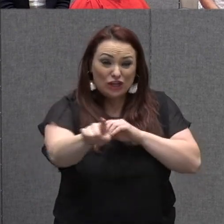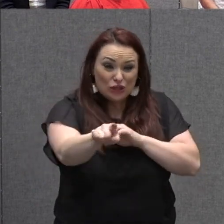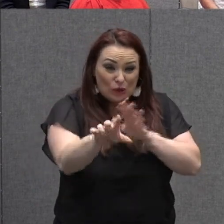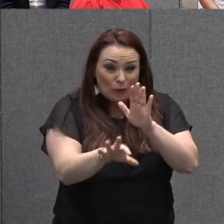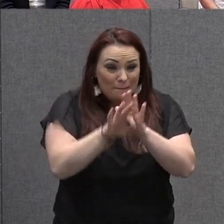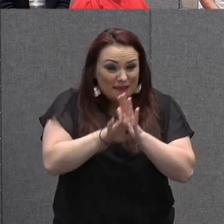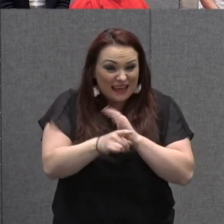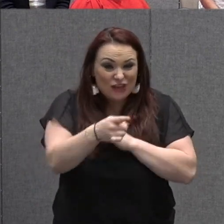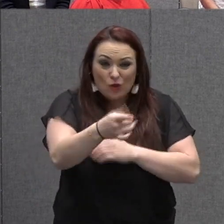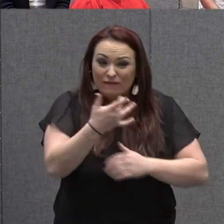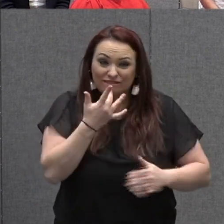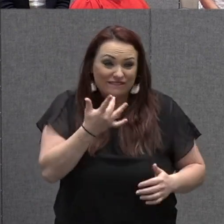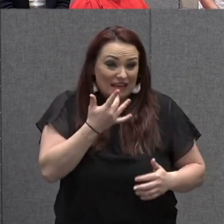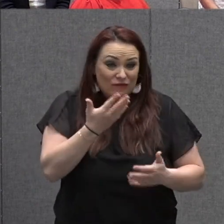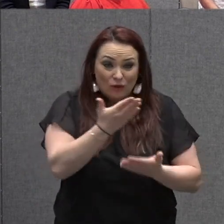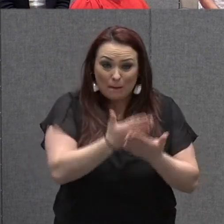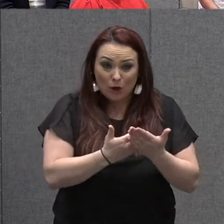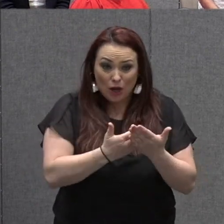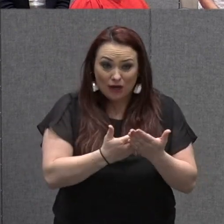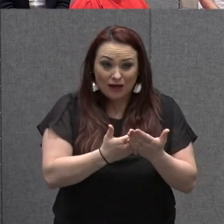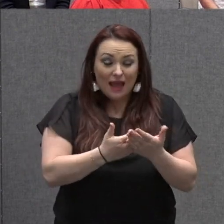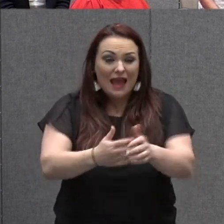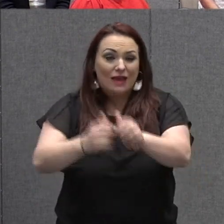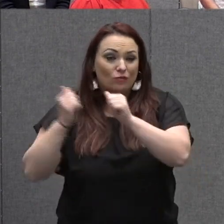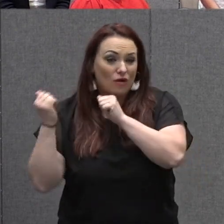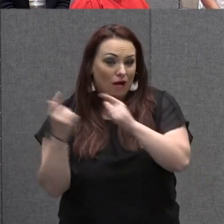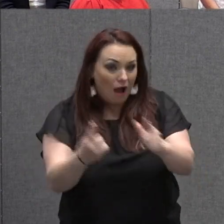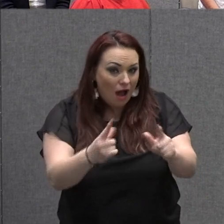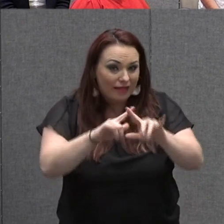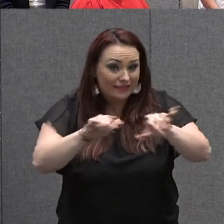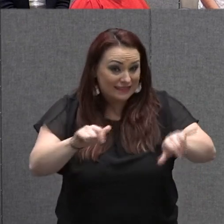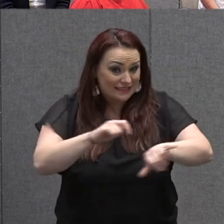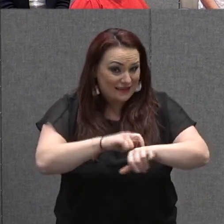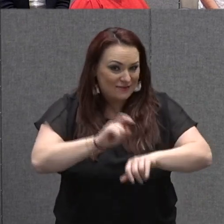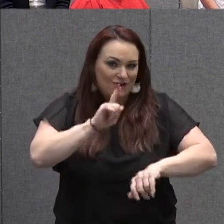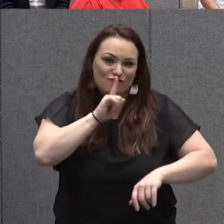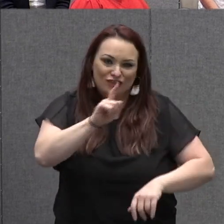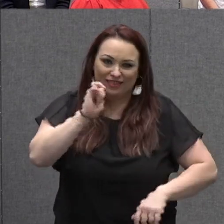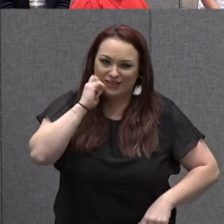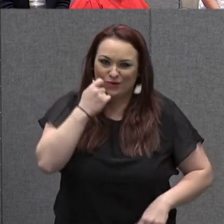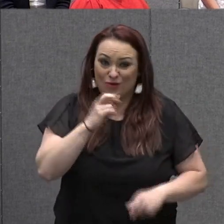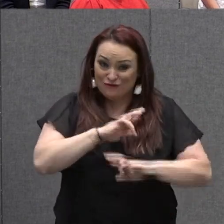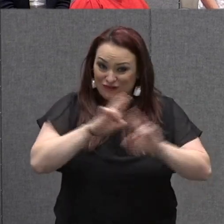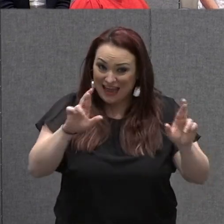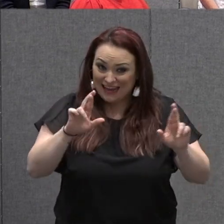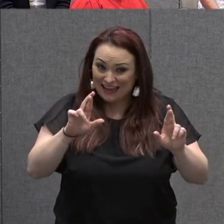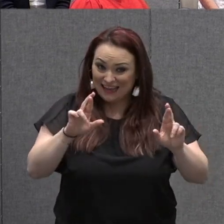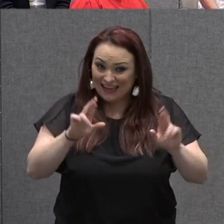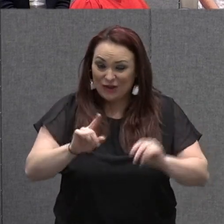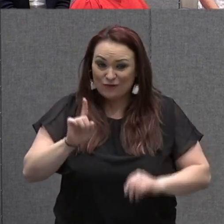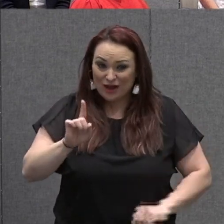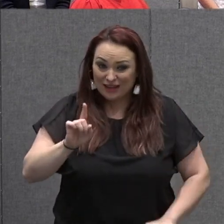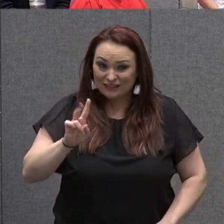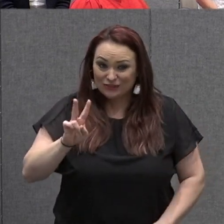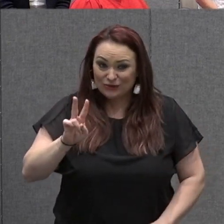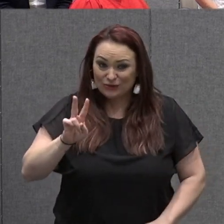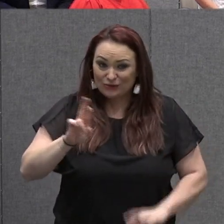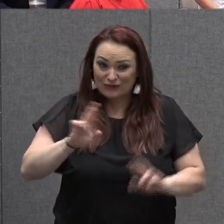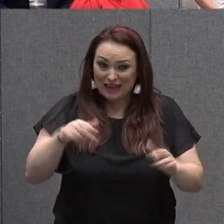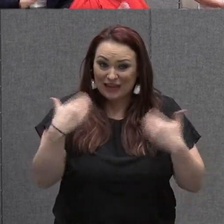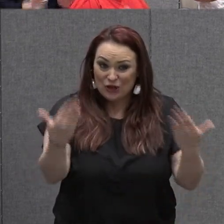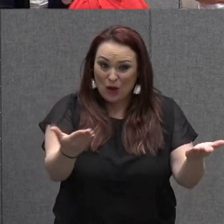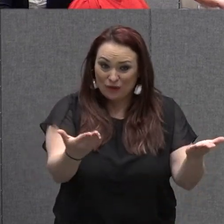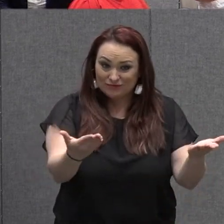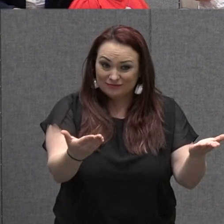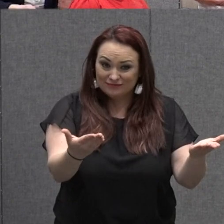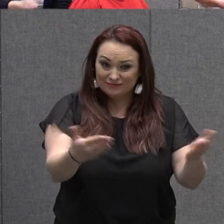that you like the best, and we're all going to do it at the same time. This is so cool. Here we go. Ready? 1, 2, ready,